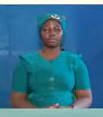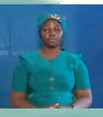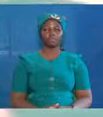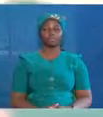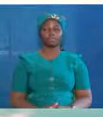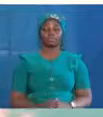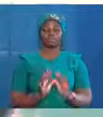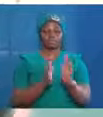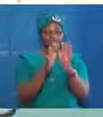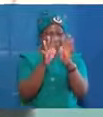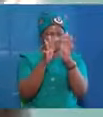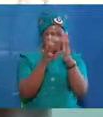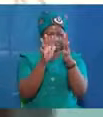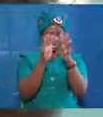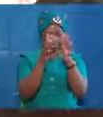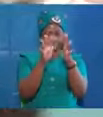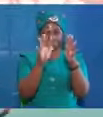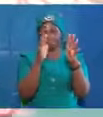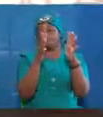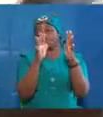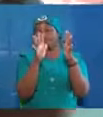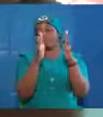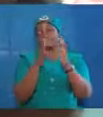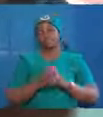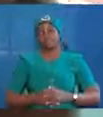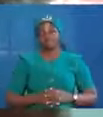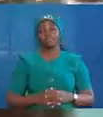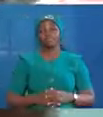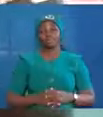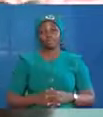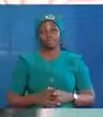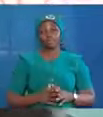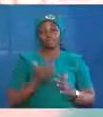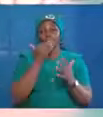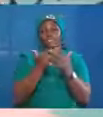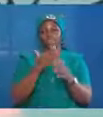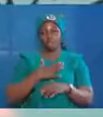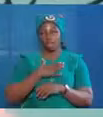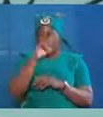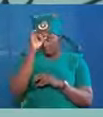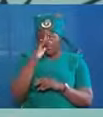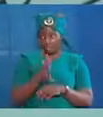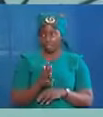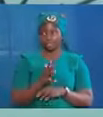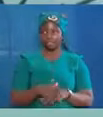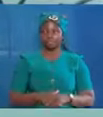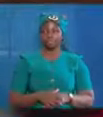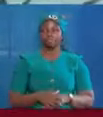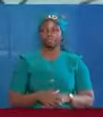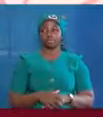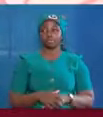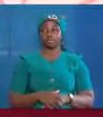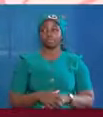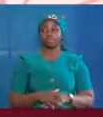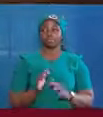Tumpigie makofi, tumpigie makofi. Asante, all our governors are represented by Wycliffe